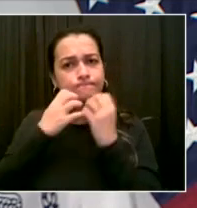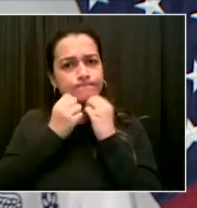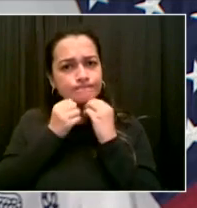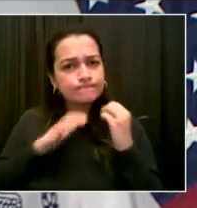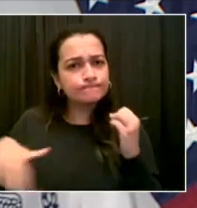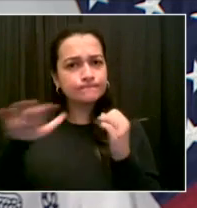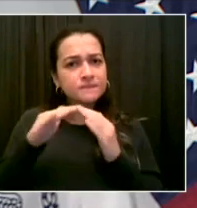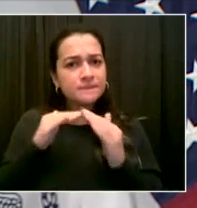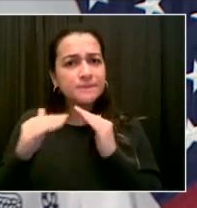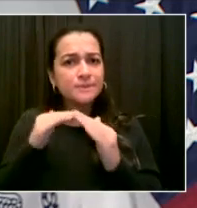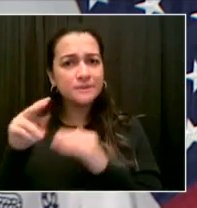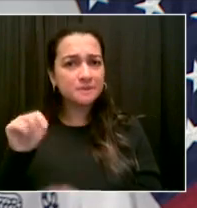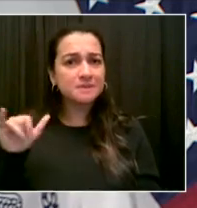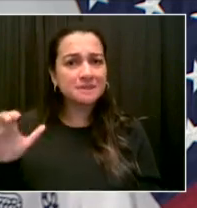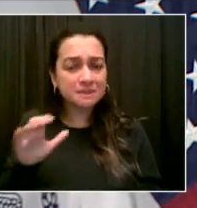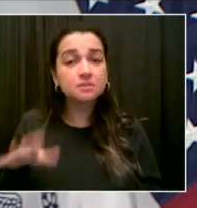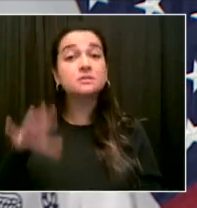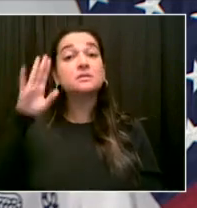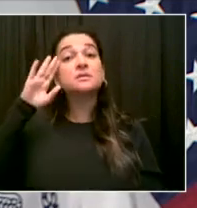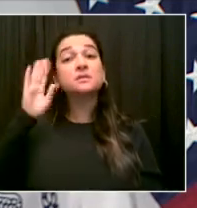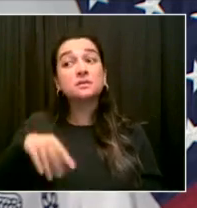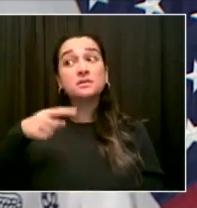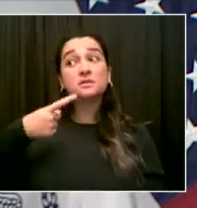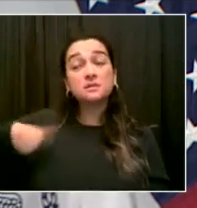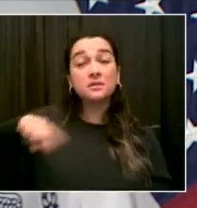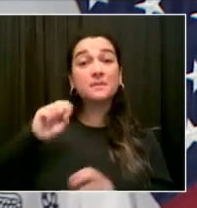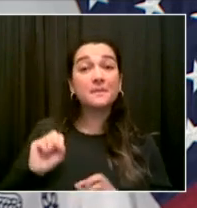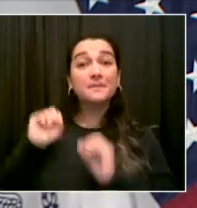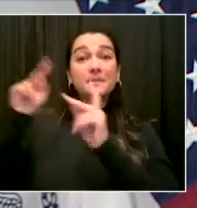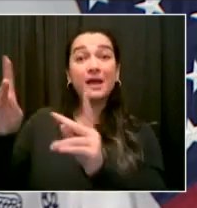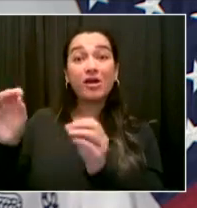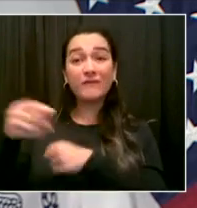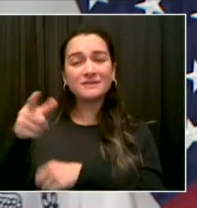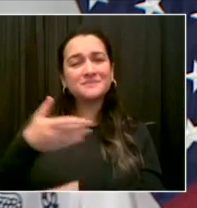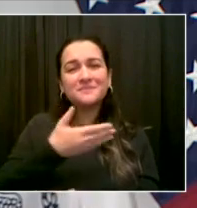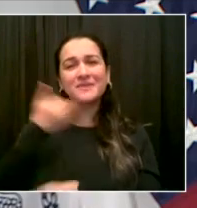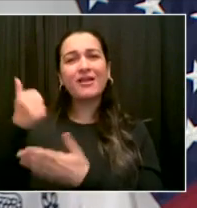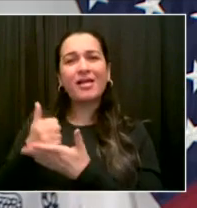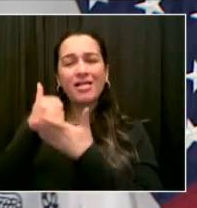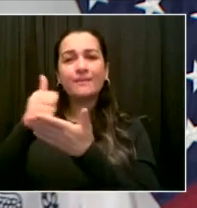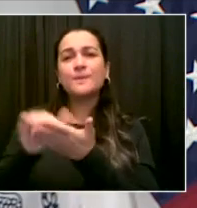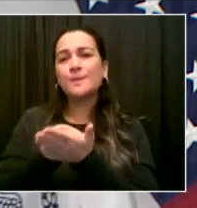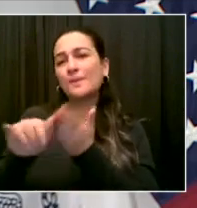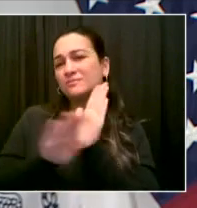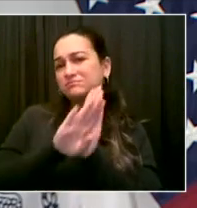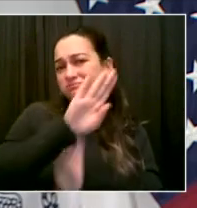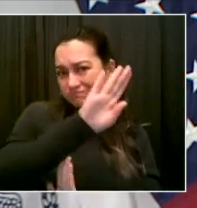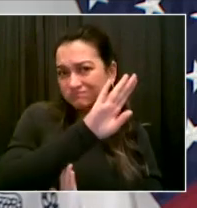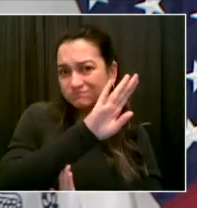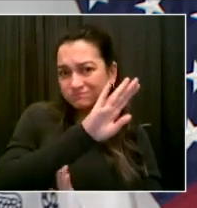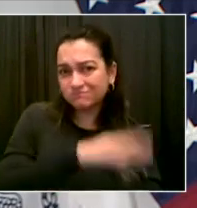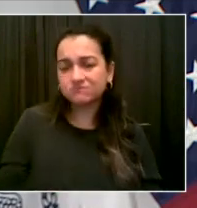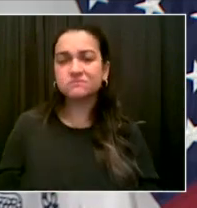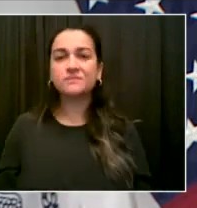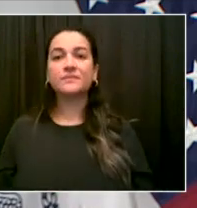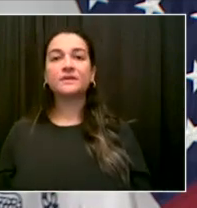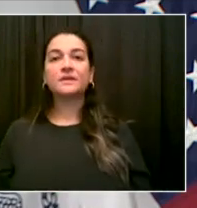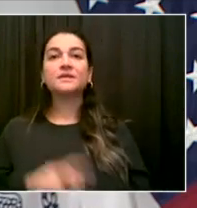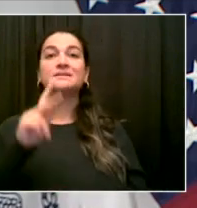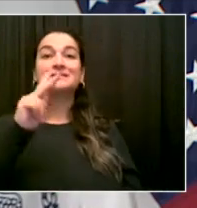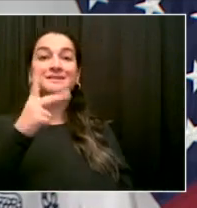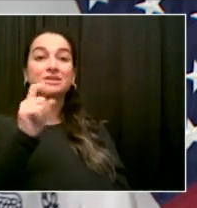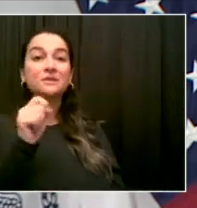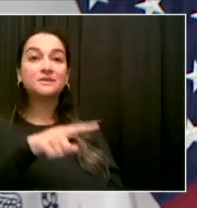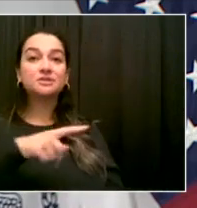Thank you for that. Also, Pfizer saying that they may get FDA